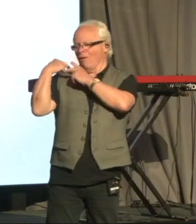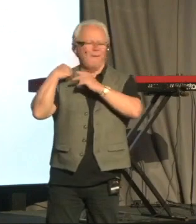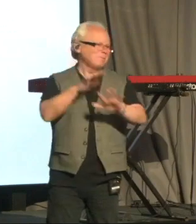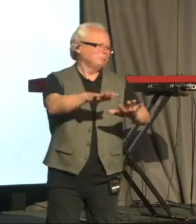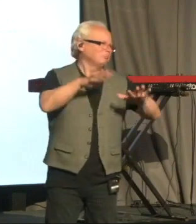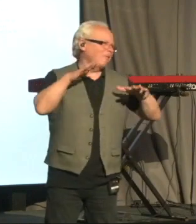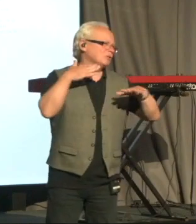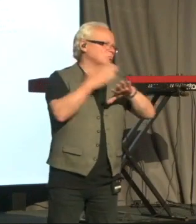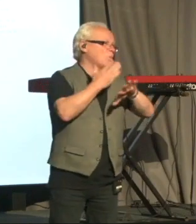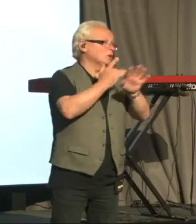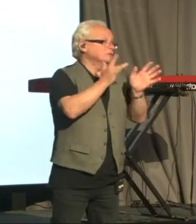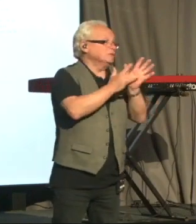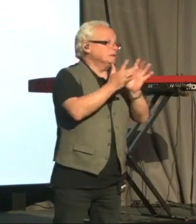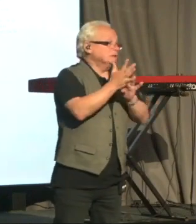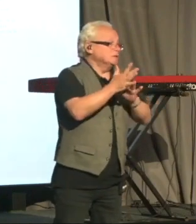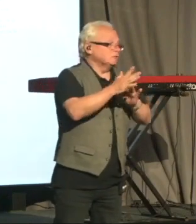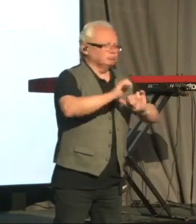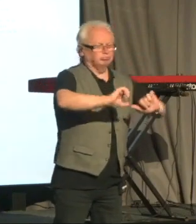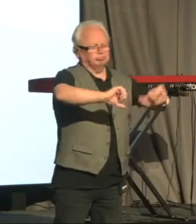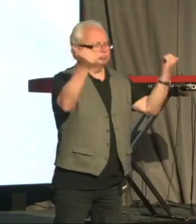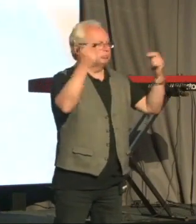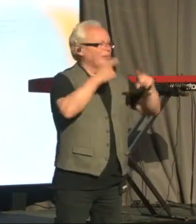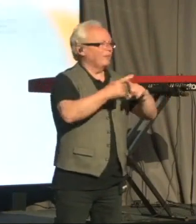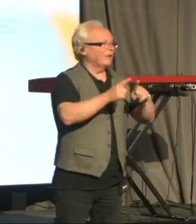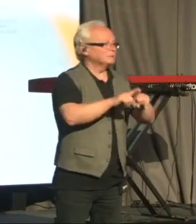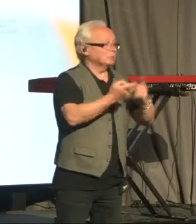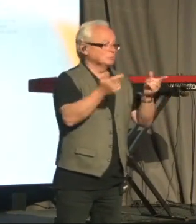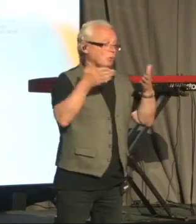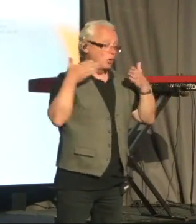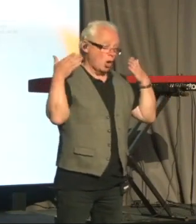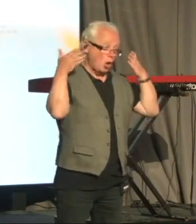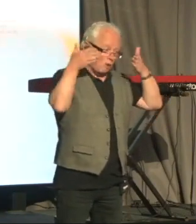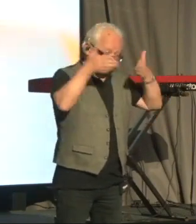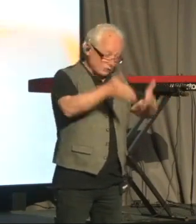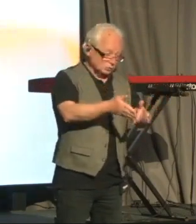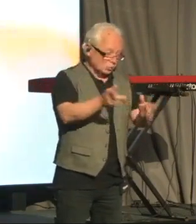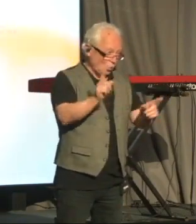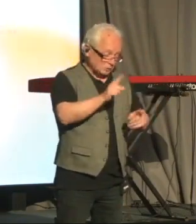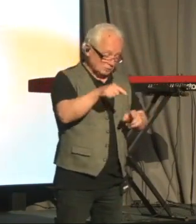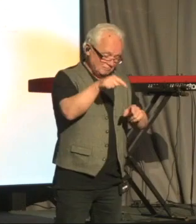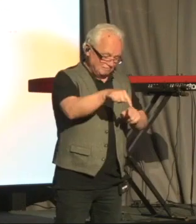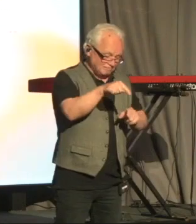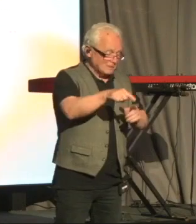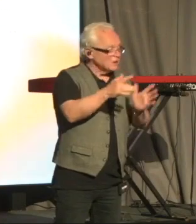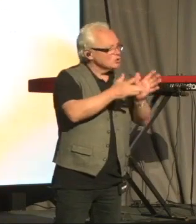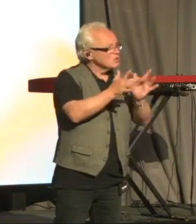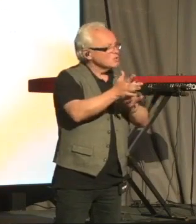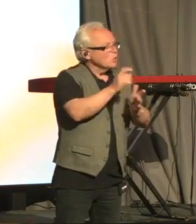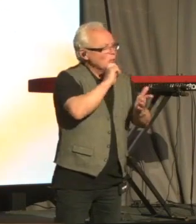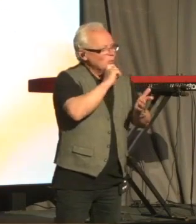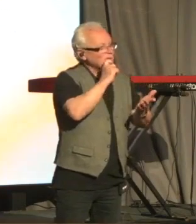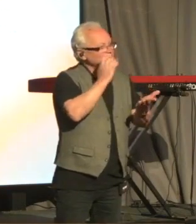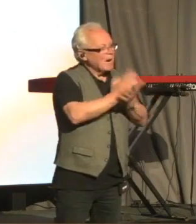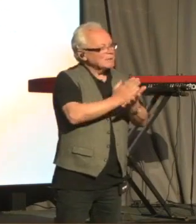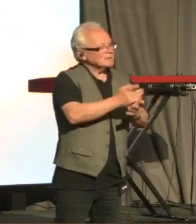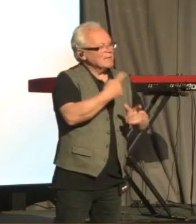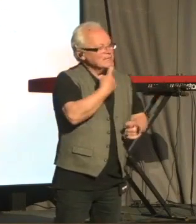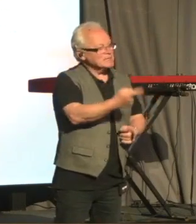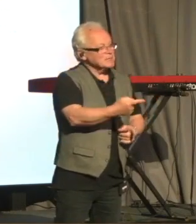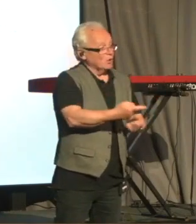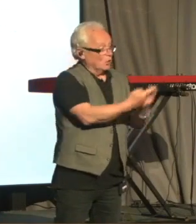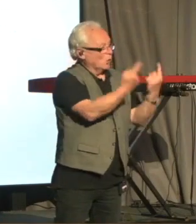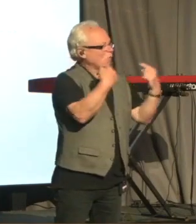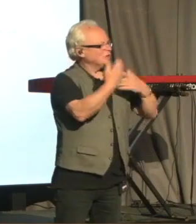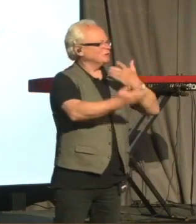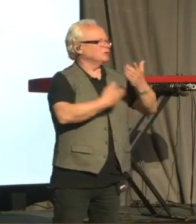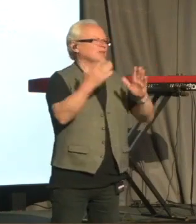things. But we're going to take time to look at who he was. Come on, we serve a great God.